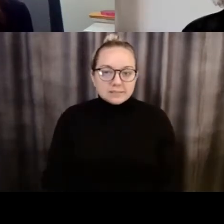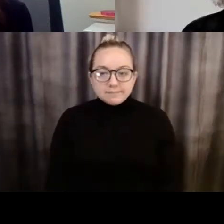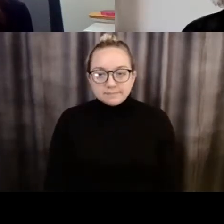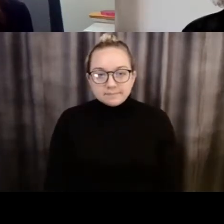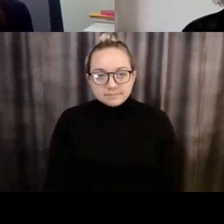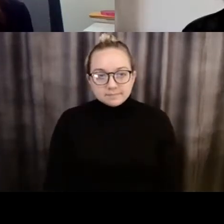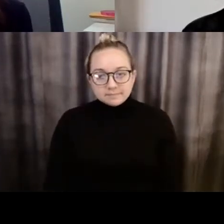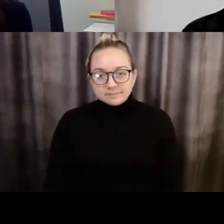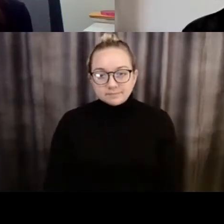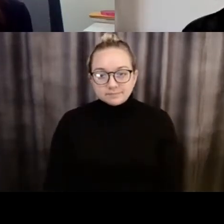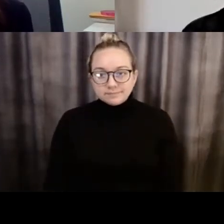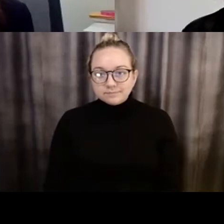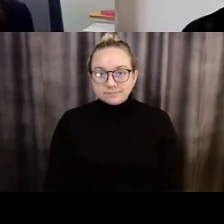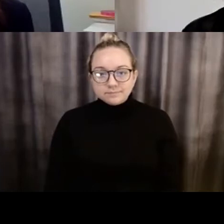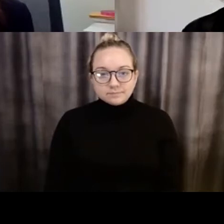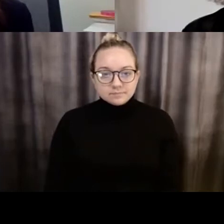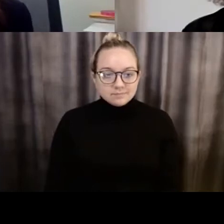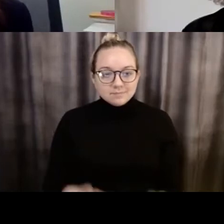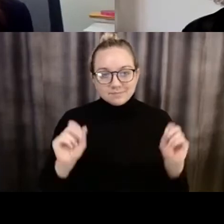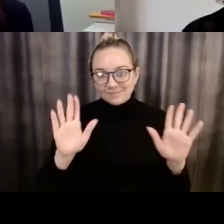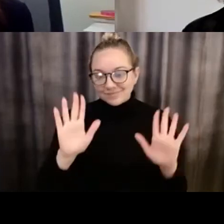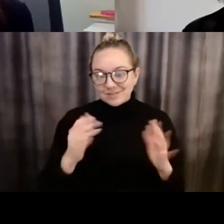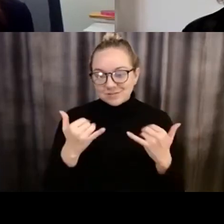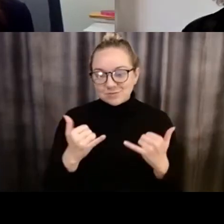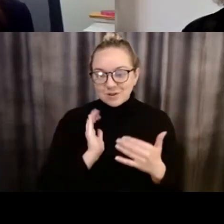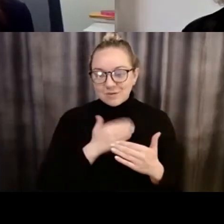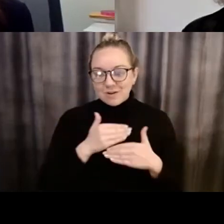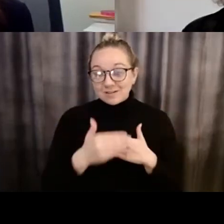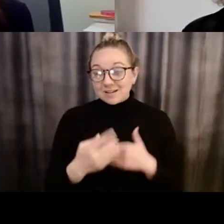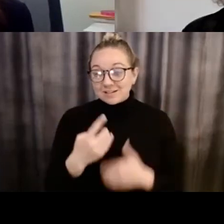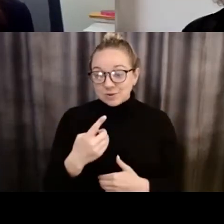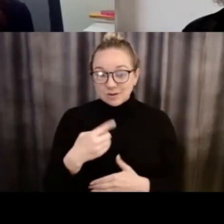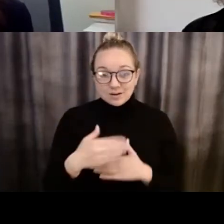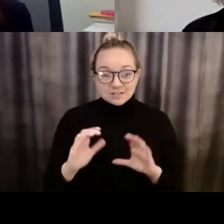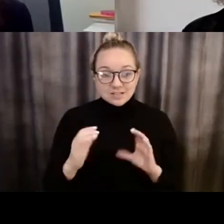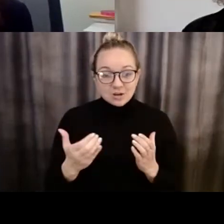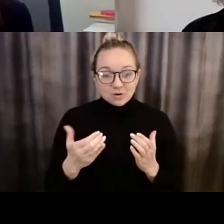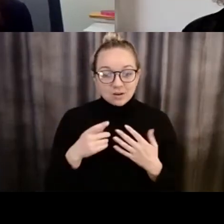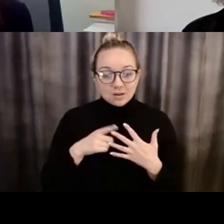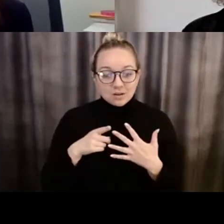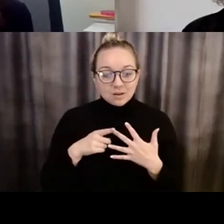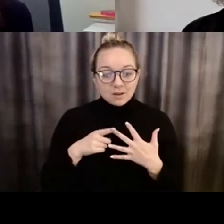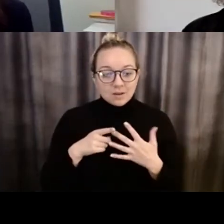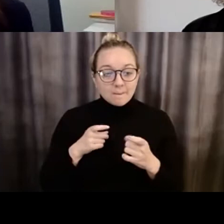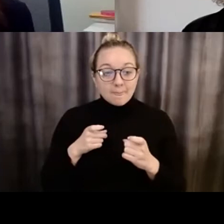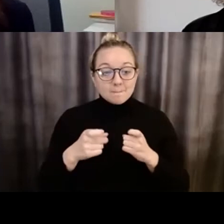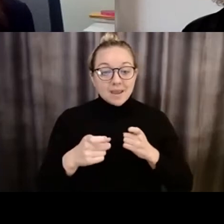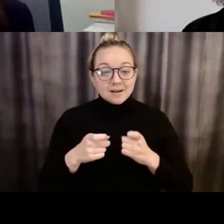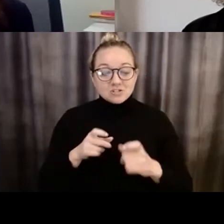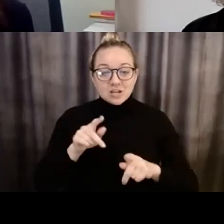All right, great. So we're going to go on to our next one, which was managing people with